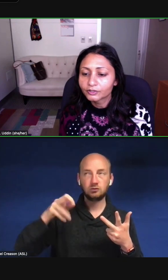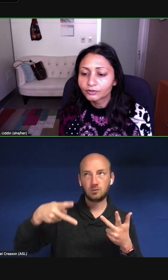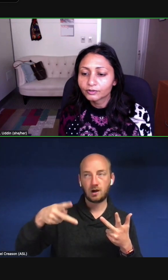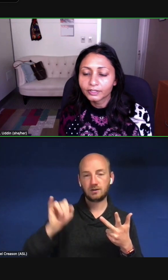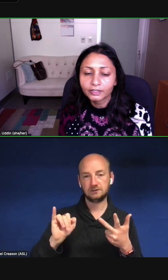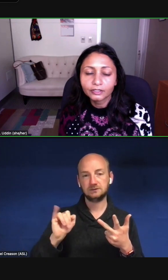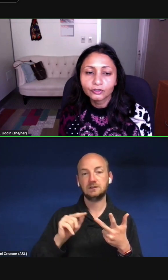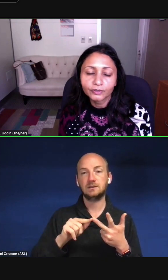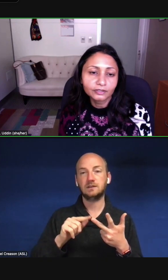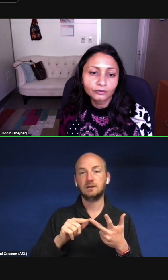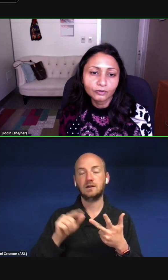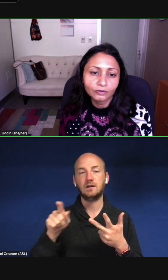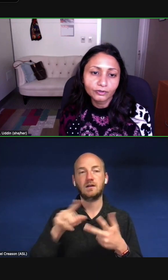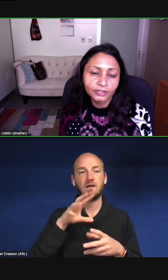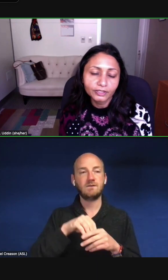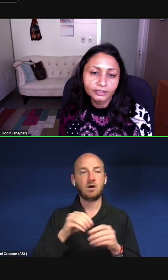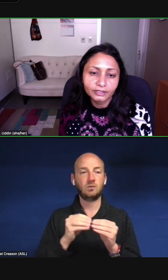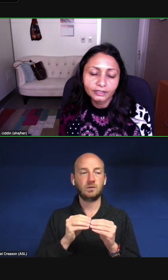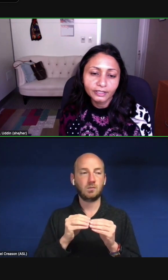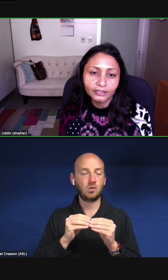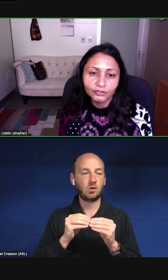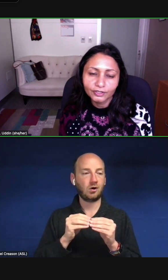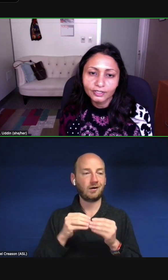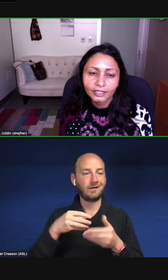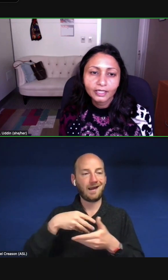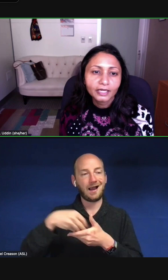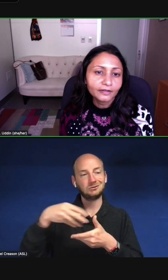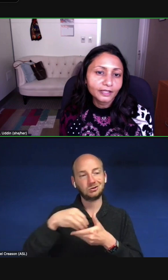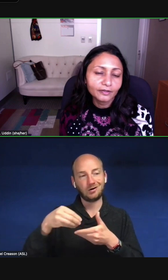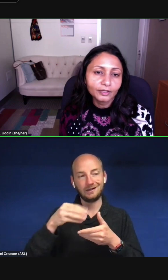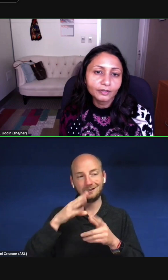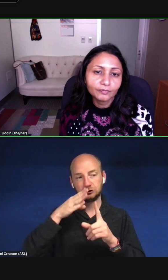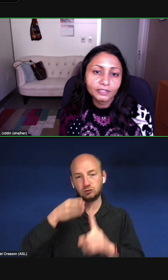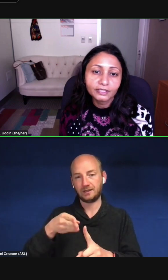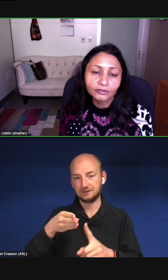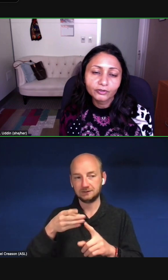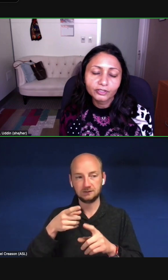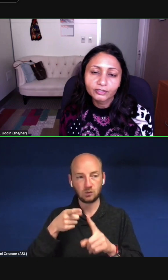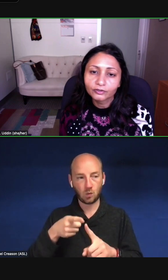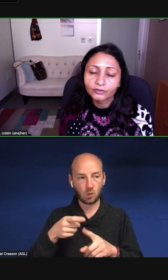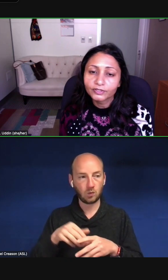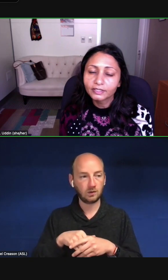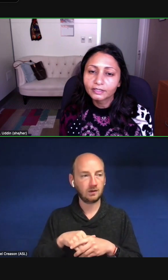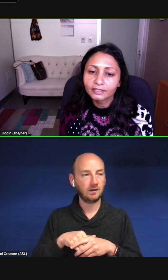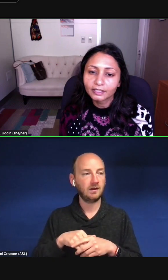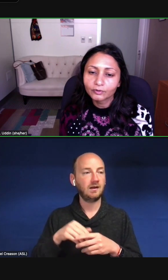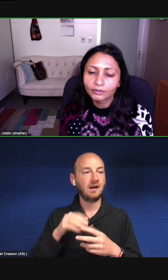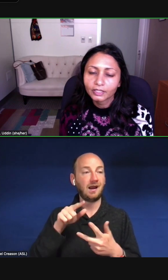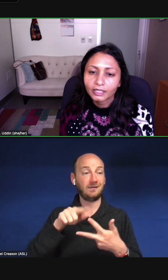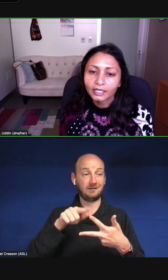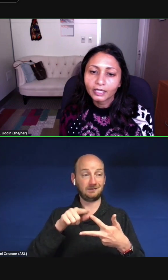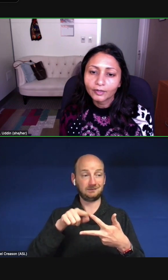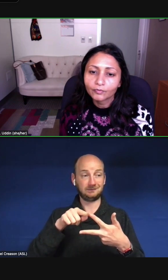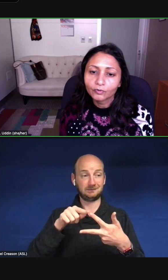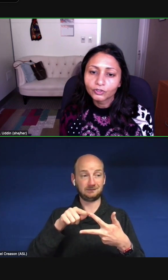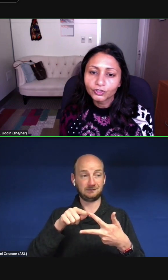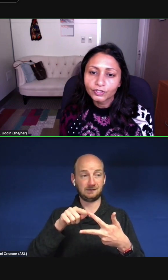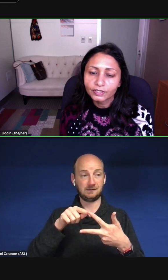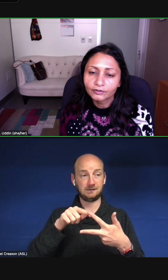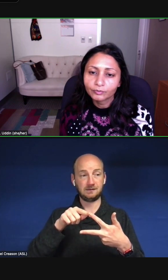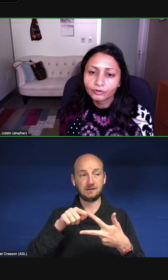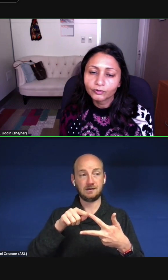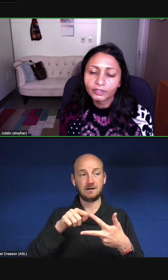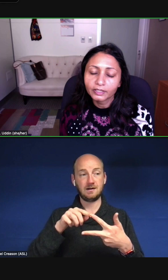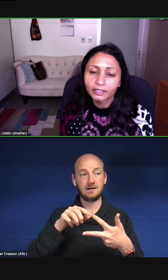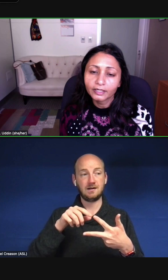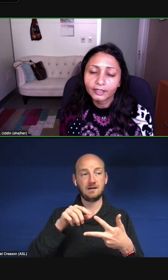more externally directed goal-oriented actions. And then the mid-cingulate insular or salience network, which is